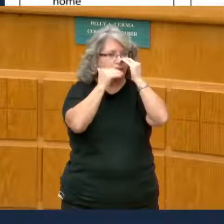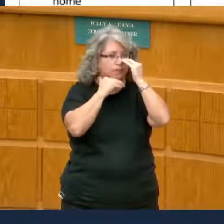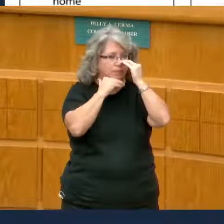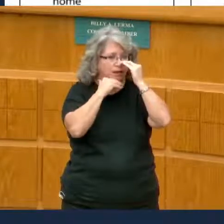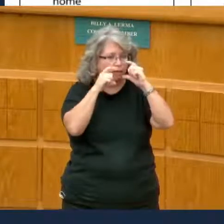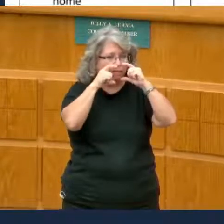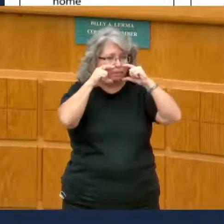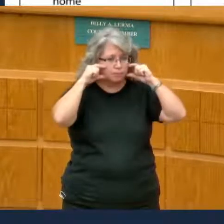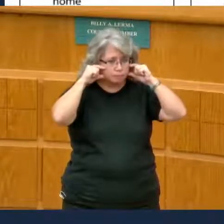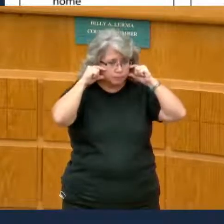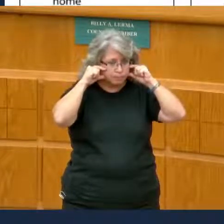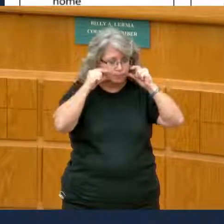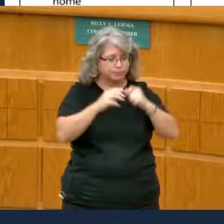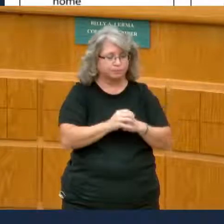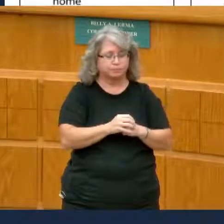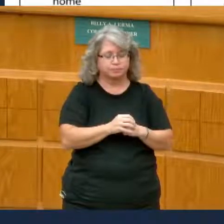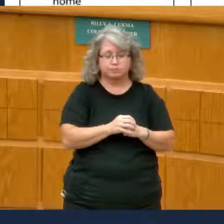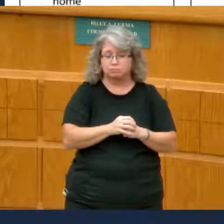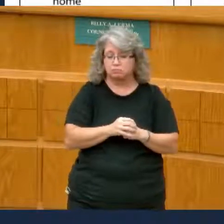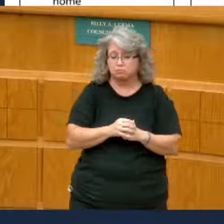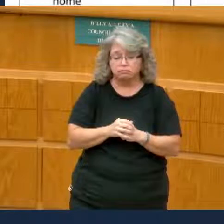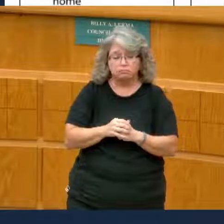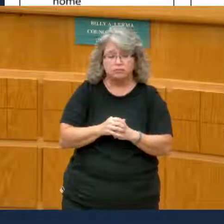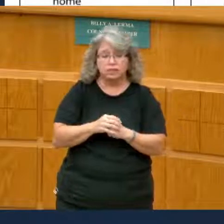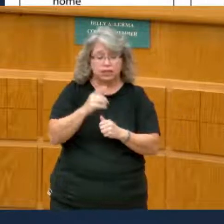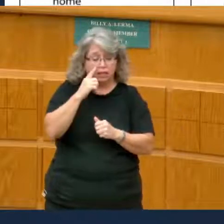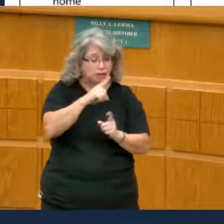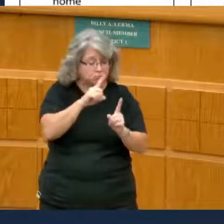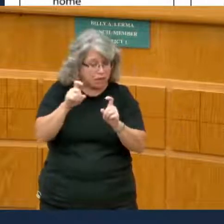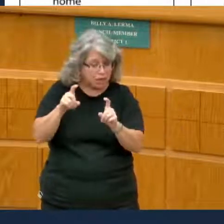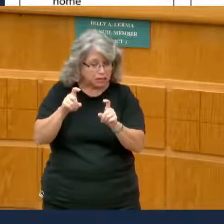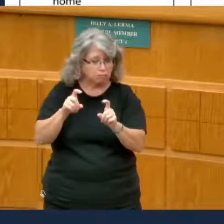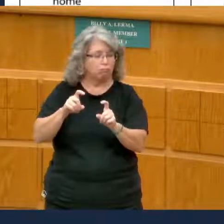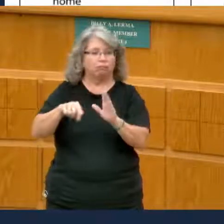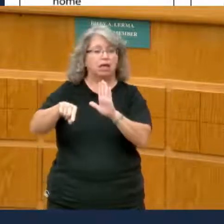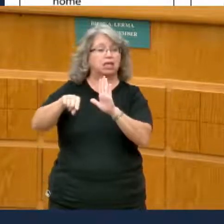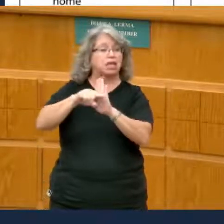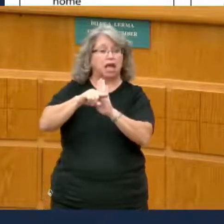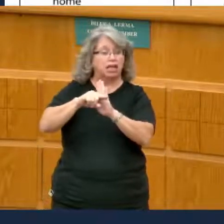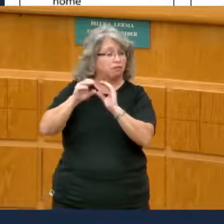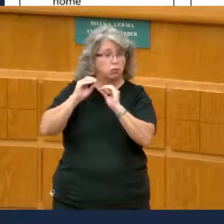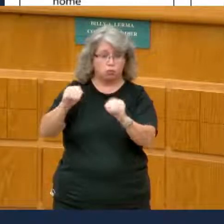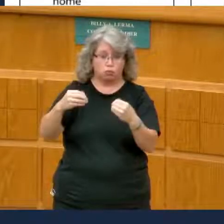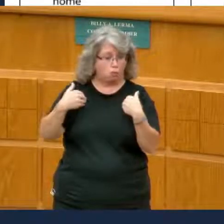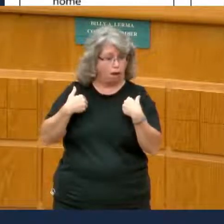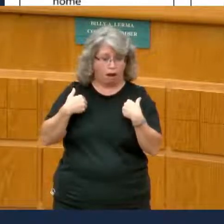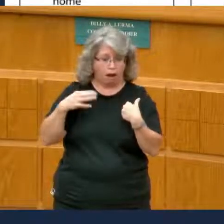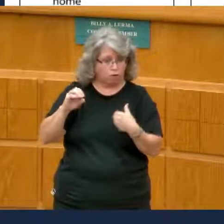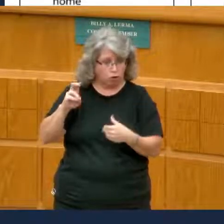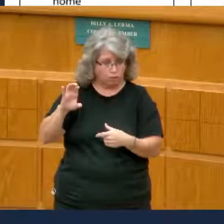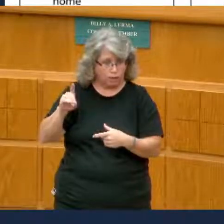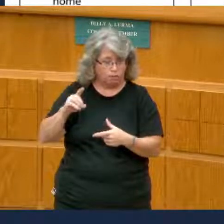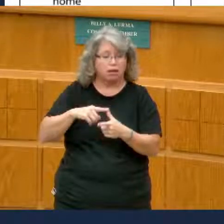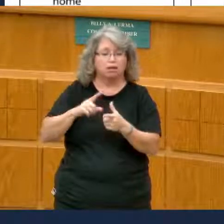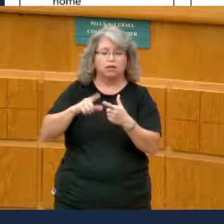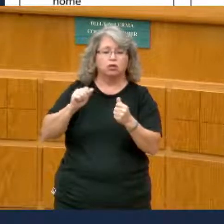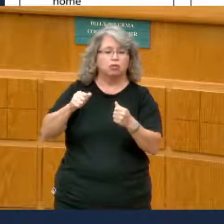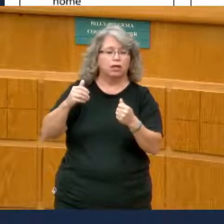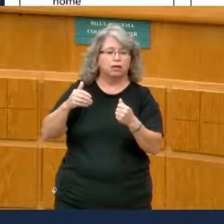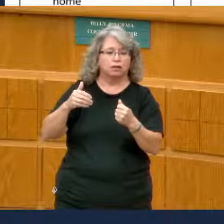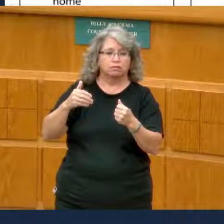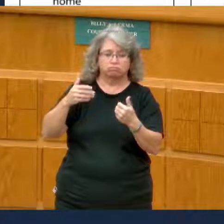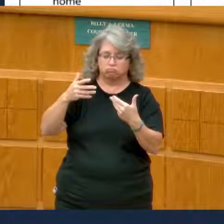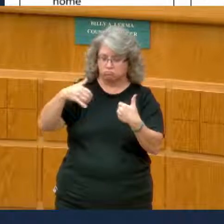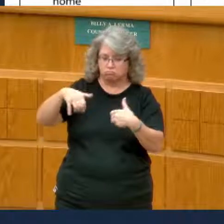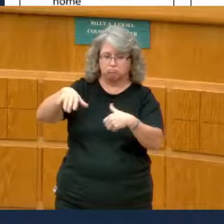If you did not test positive for COVID-19, you can return back to work or school, continue normal activities. So now we're going to go